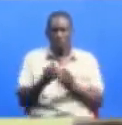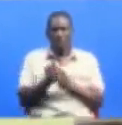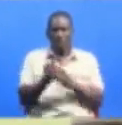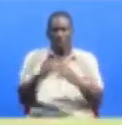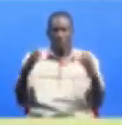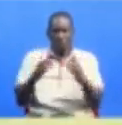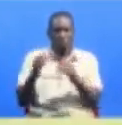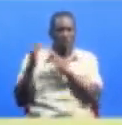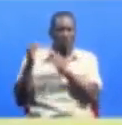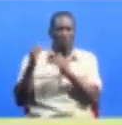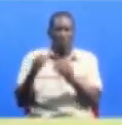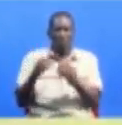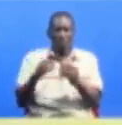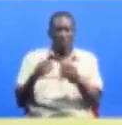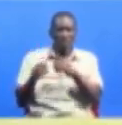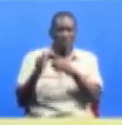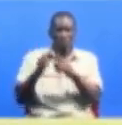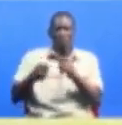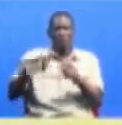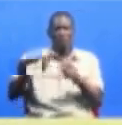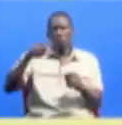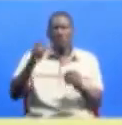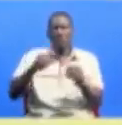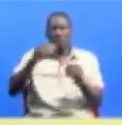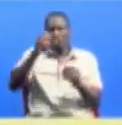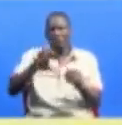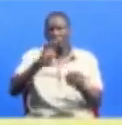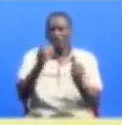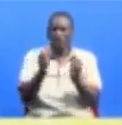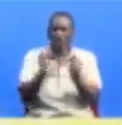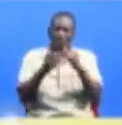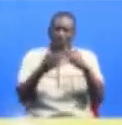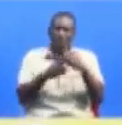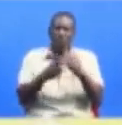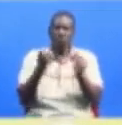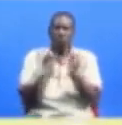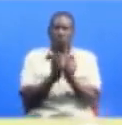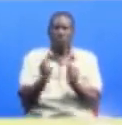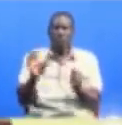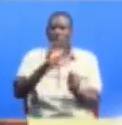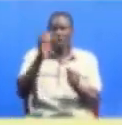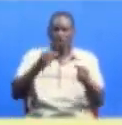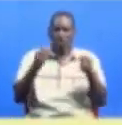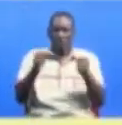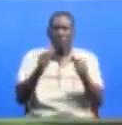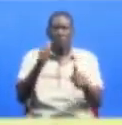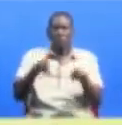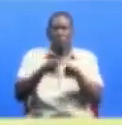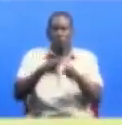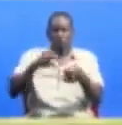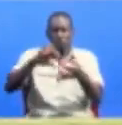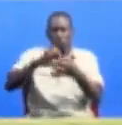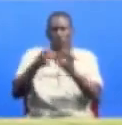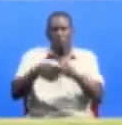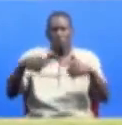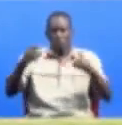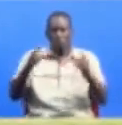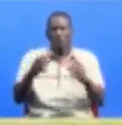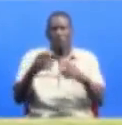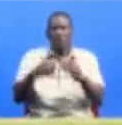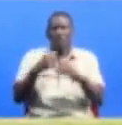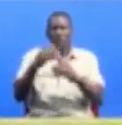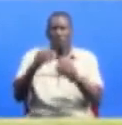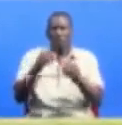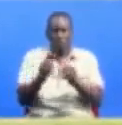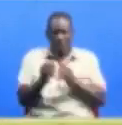limited experience, stunning South Africa 17-12 in the final of the Africa Cup, which was also the Olympic qualifier. Since taking